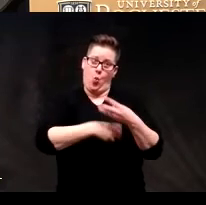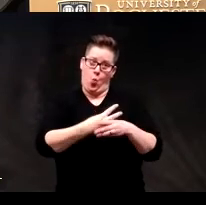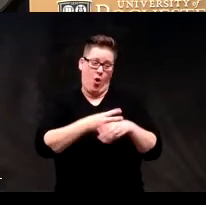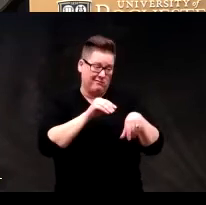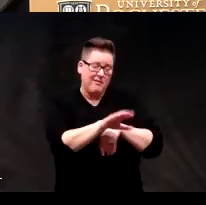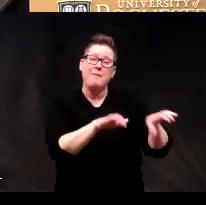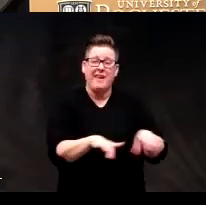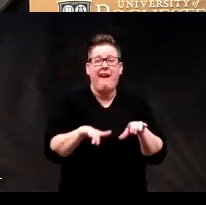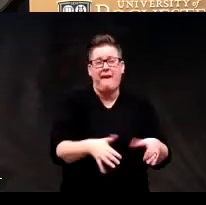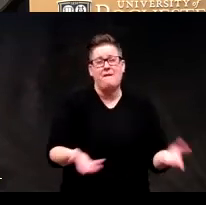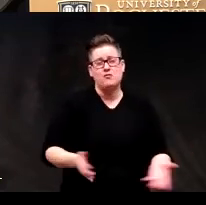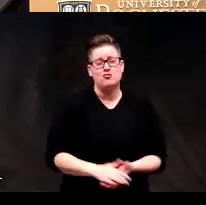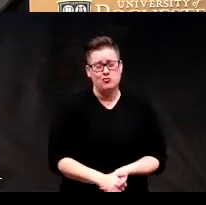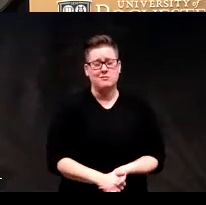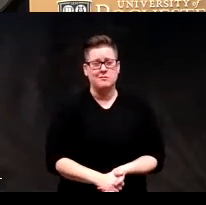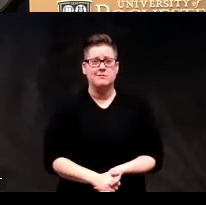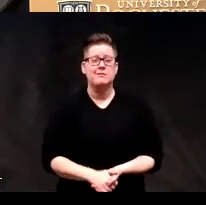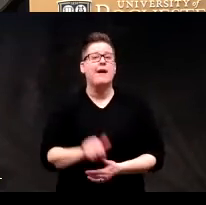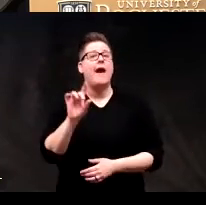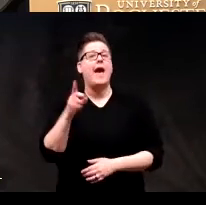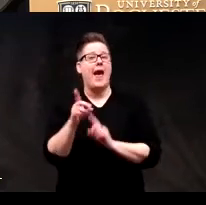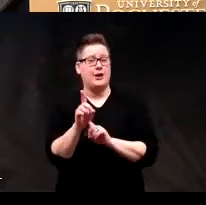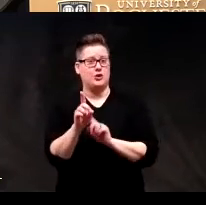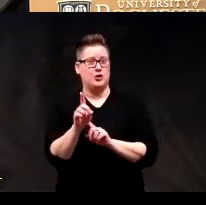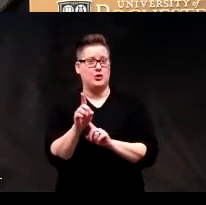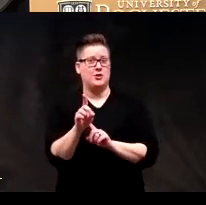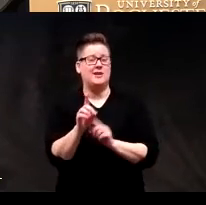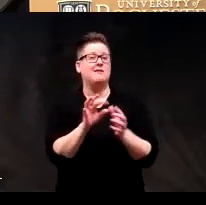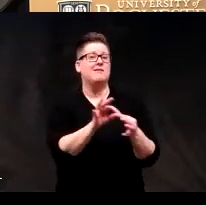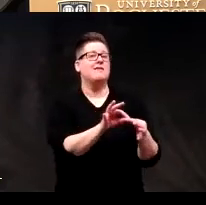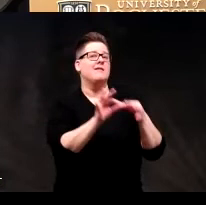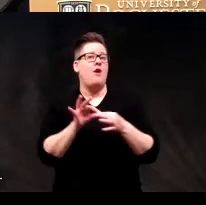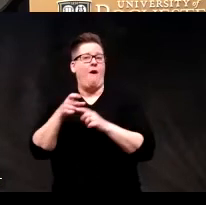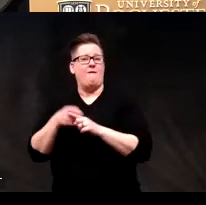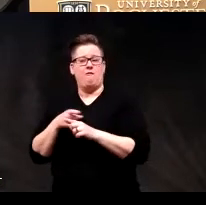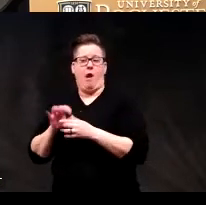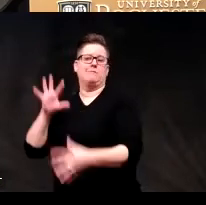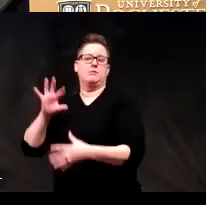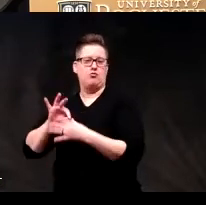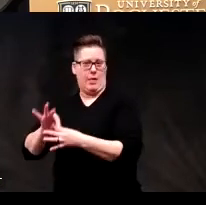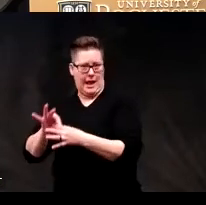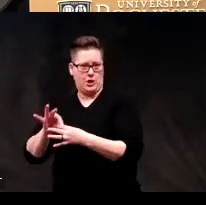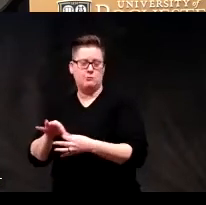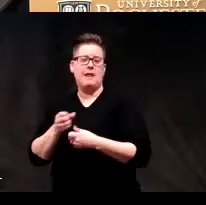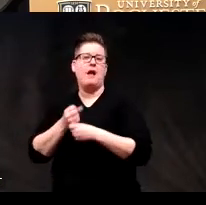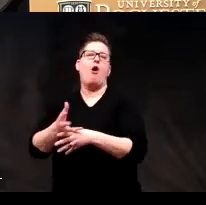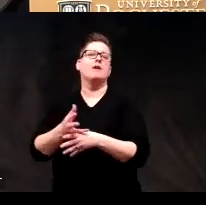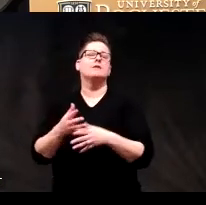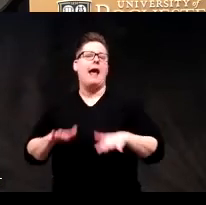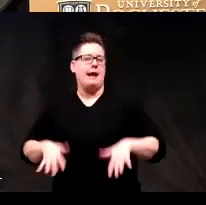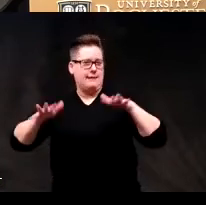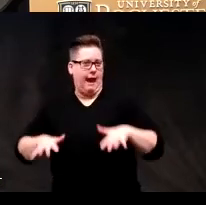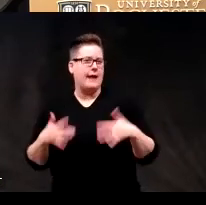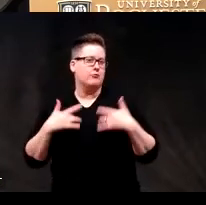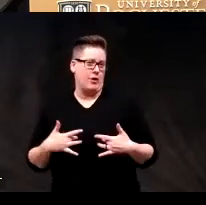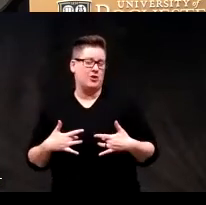child's behavior, and ADHD can stem from relationship ruptures that lead to anxiety and depression.